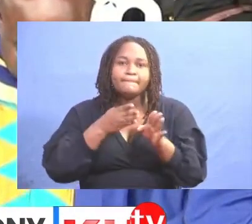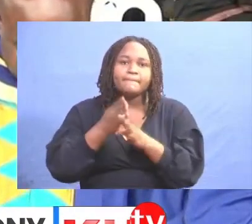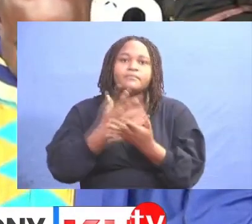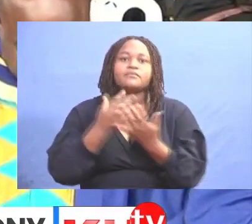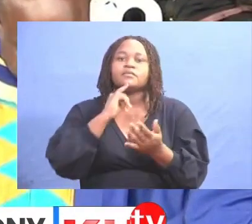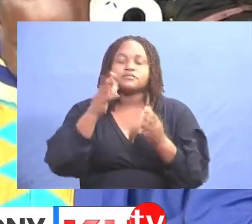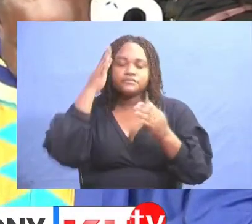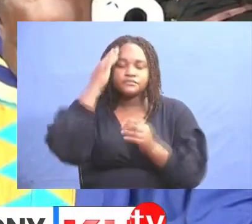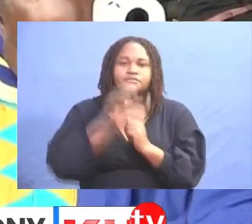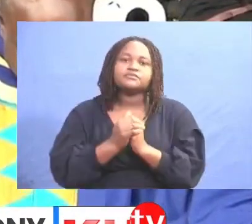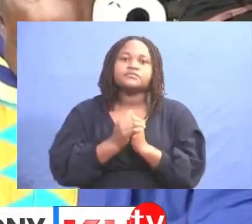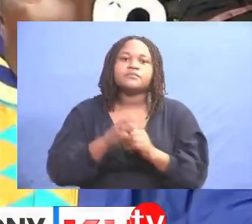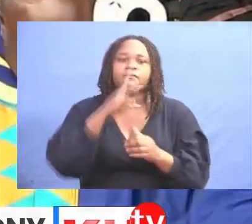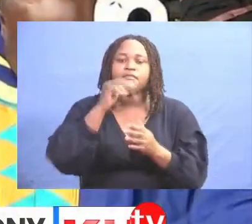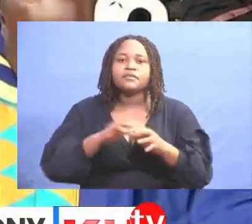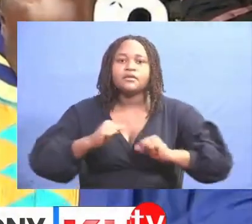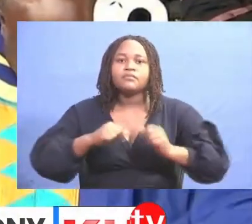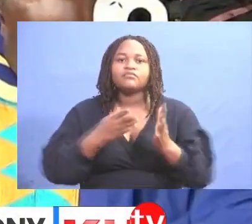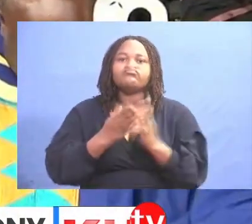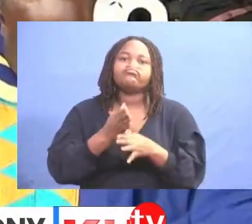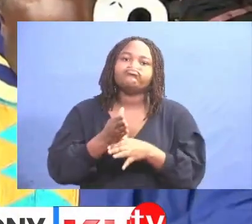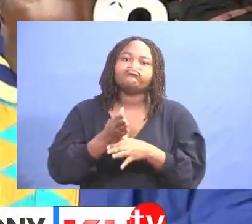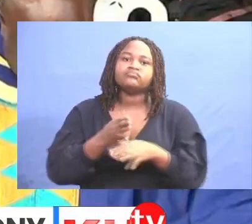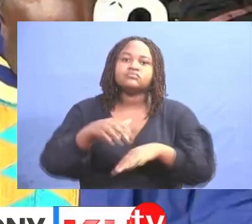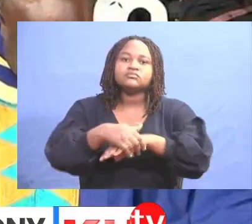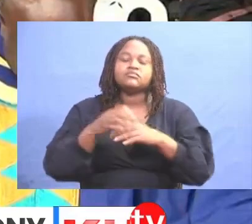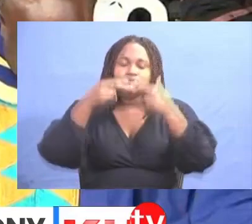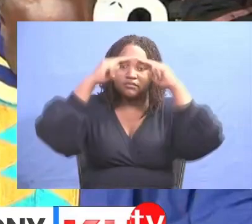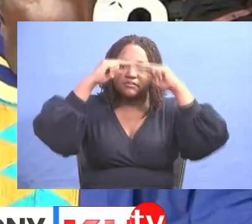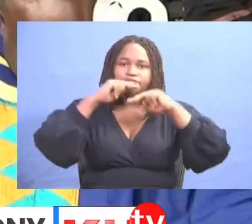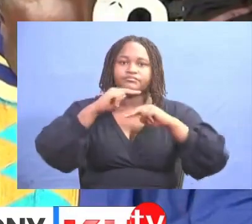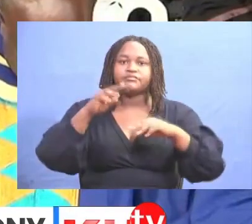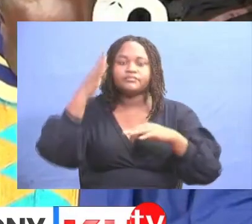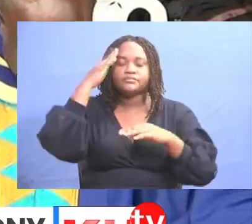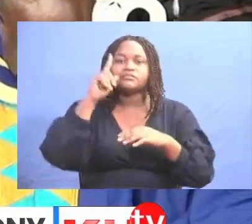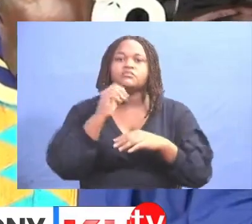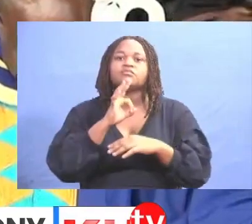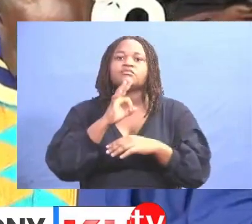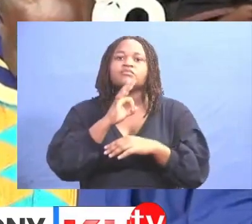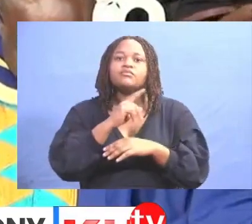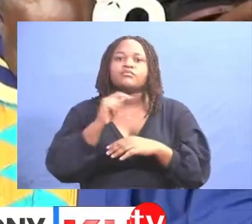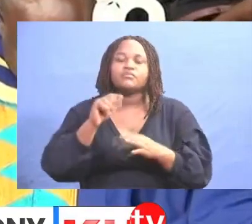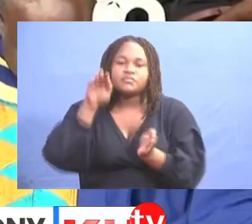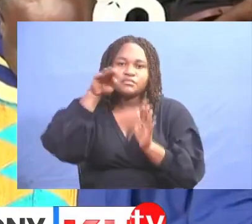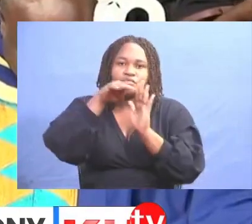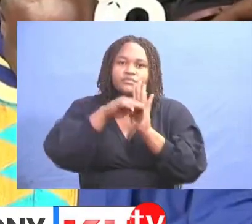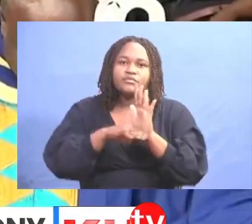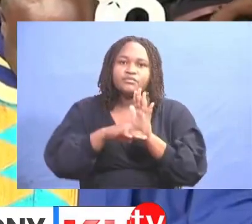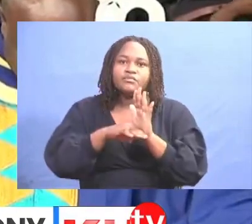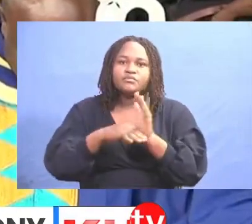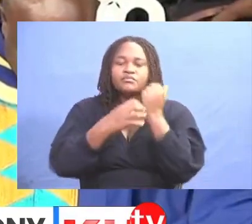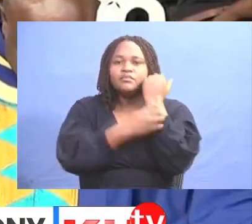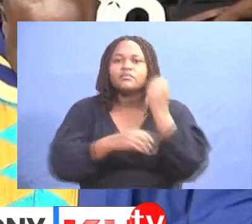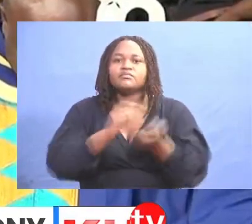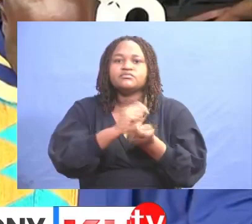the key things is education. Being enabled through acquiring higher education is one way of reducing poverty,